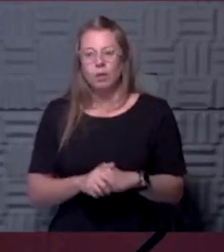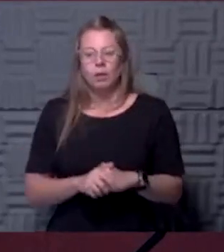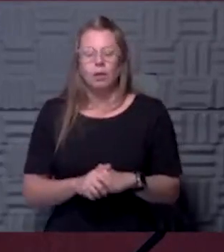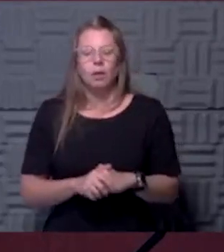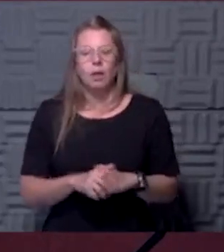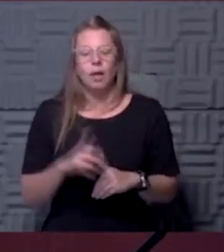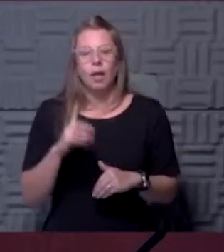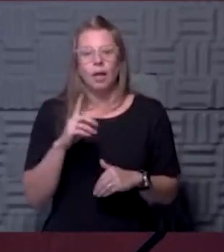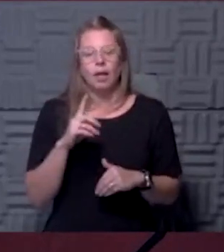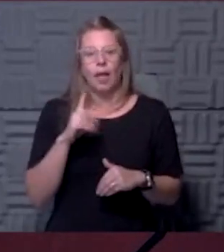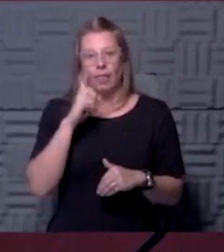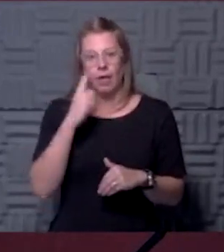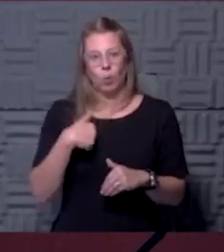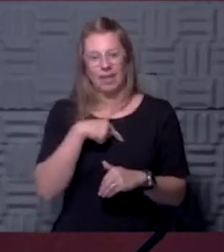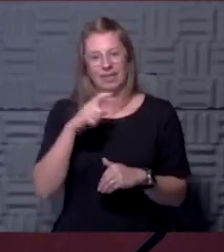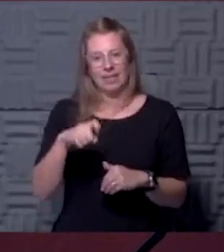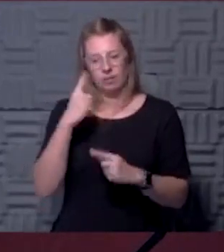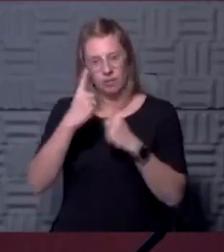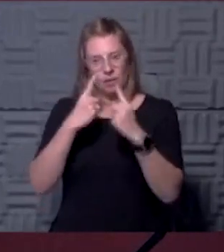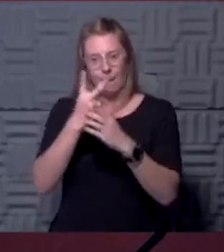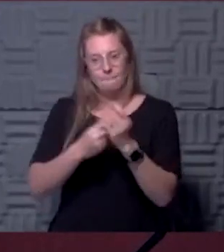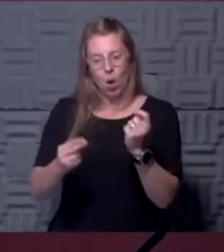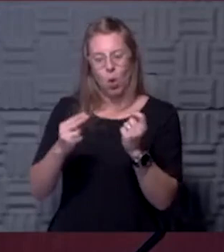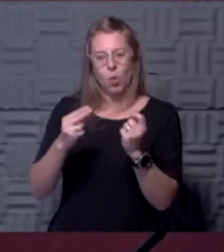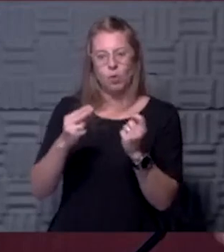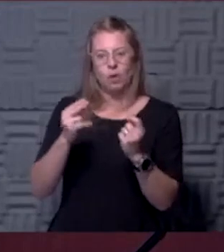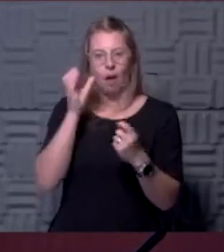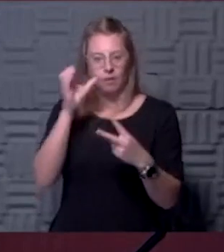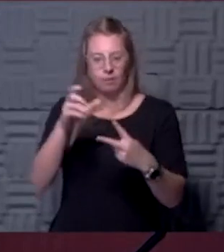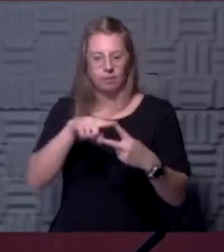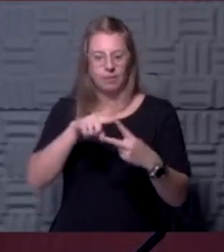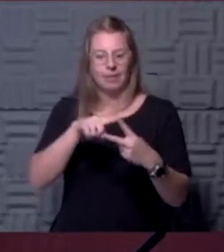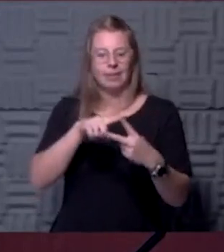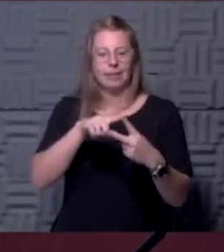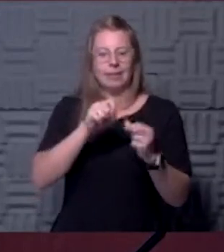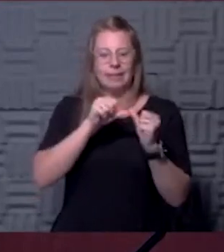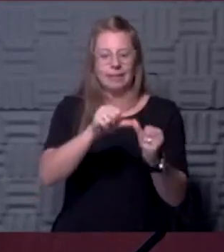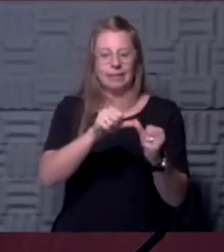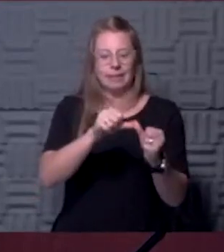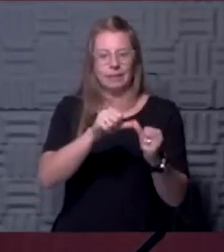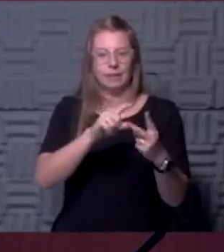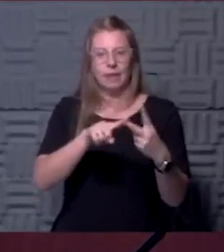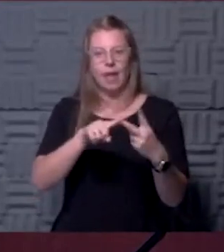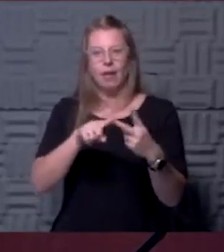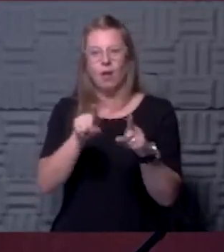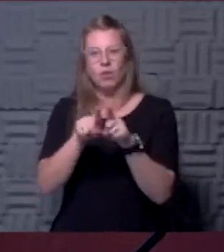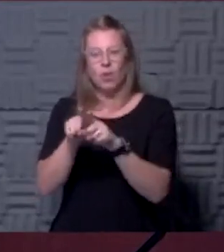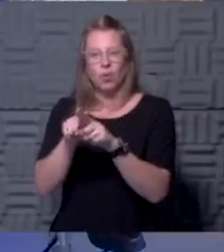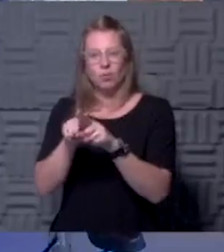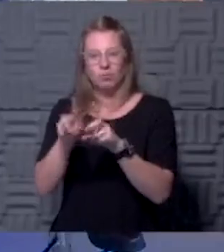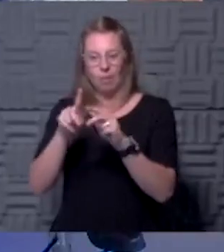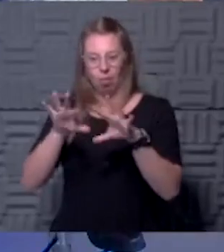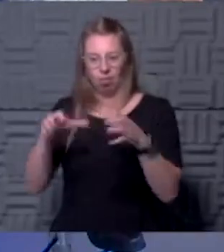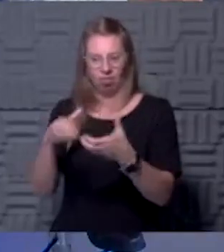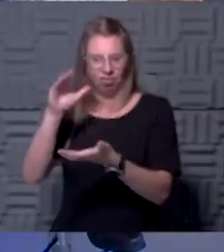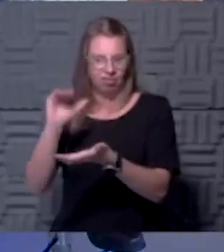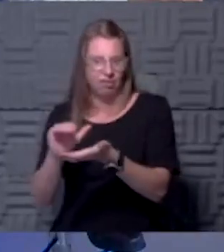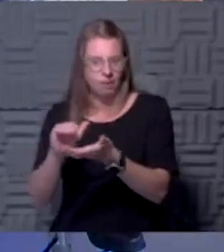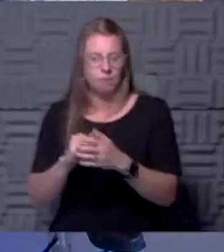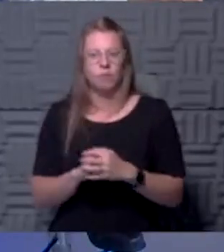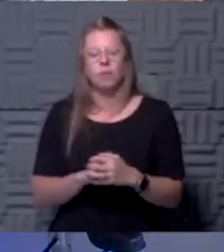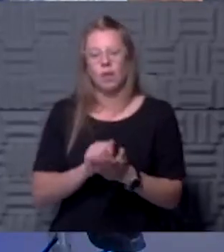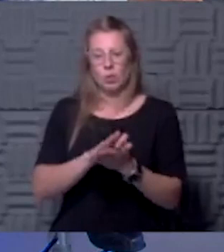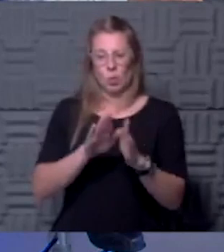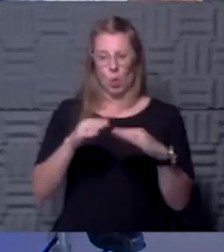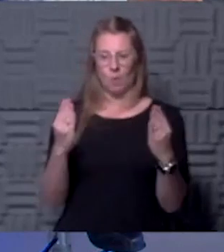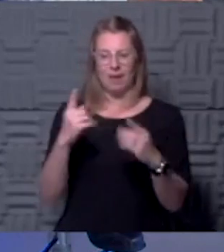all owe it to ourselves to consider both those concepts, intensity and duration, and as small as bubble as possible. Yeah, and I just think, man, you're going to the schools